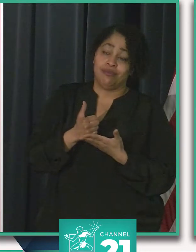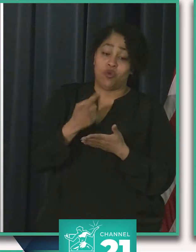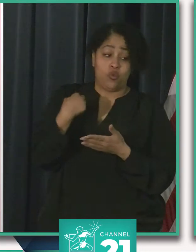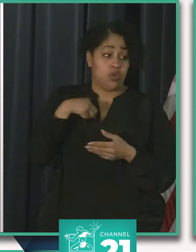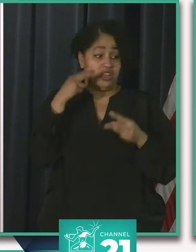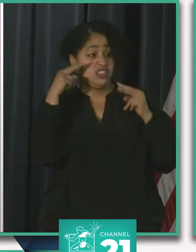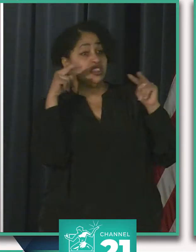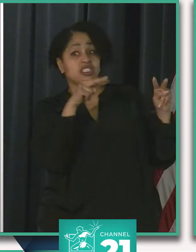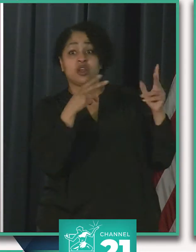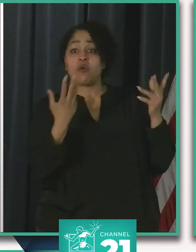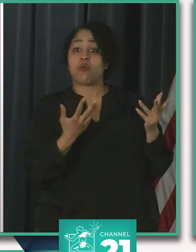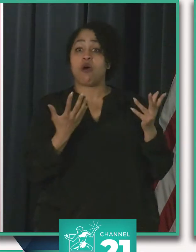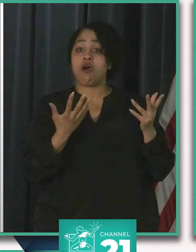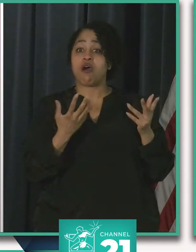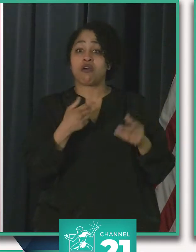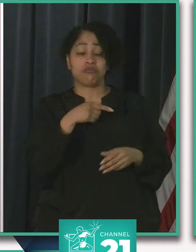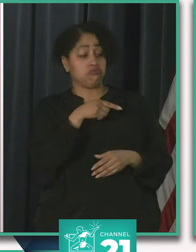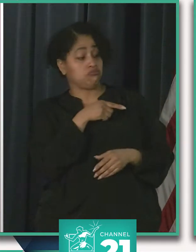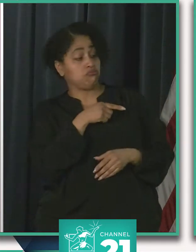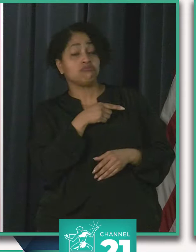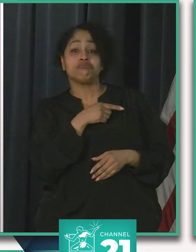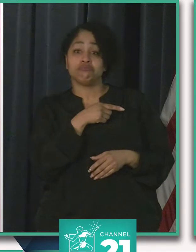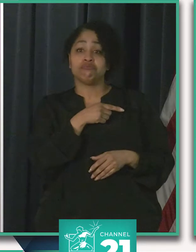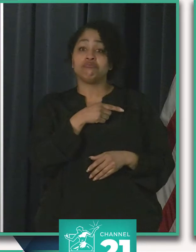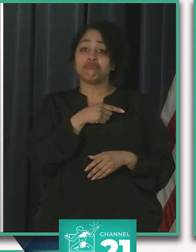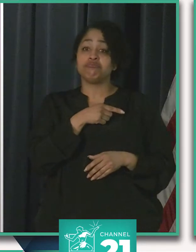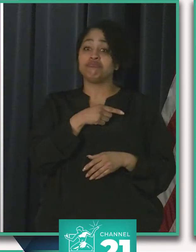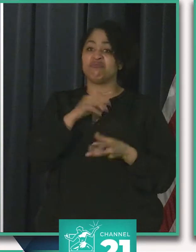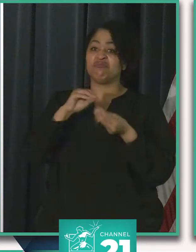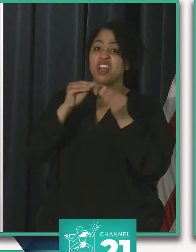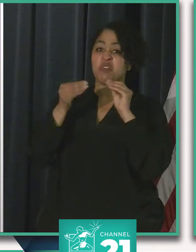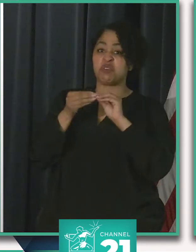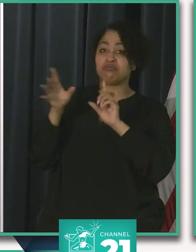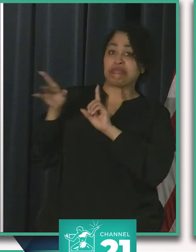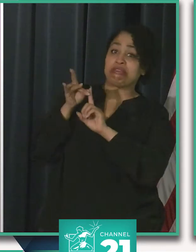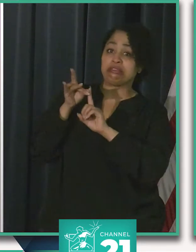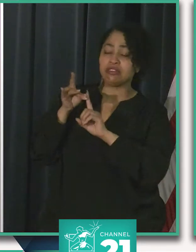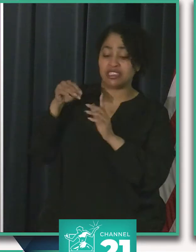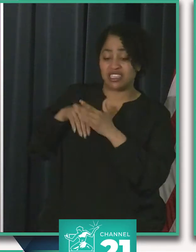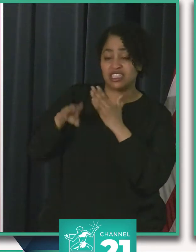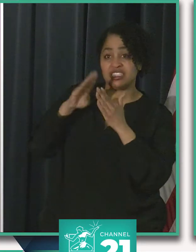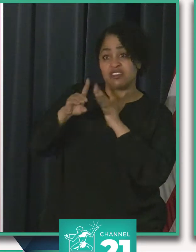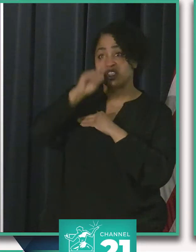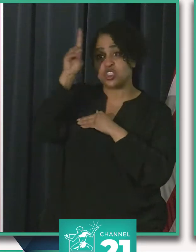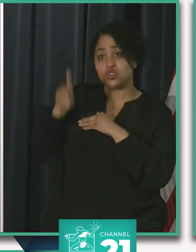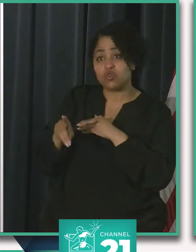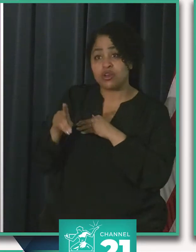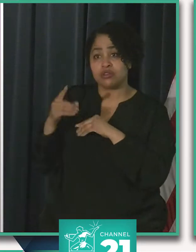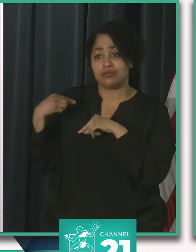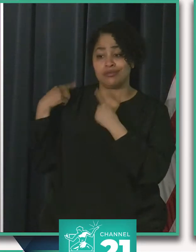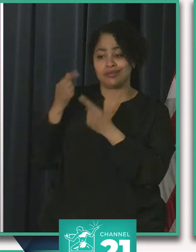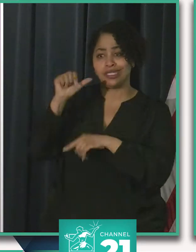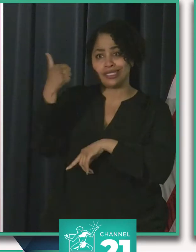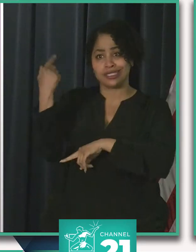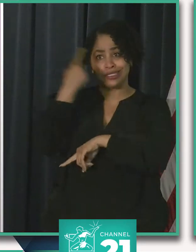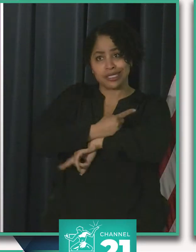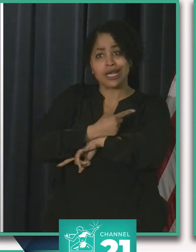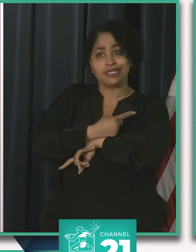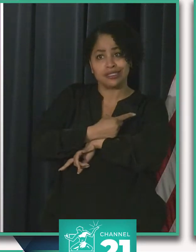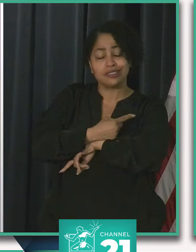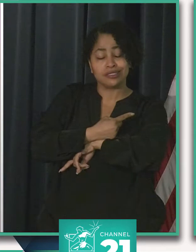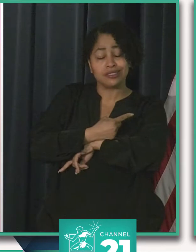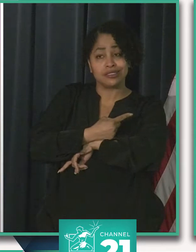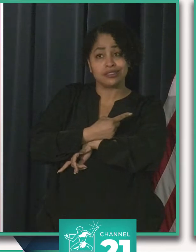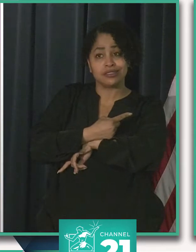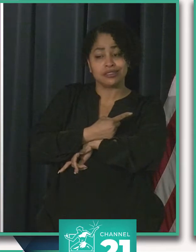seeing. These are the infection rates in the city of Detroit in the last 10 days, and